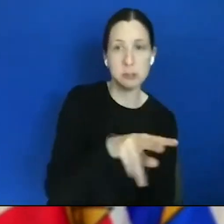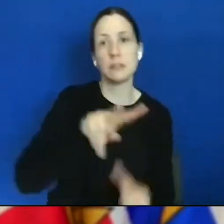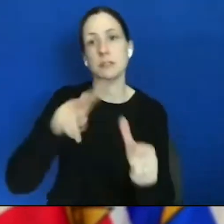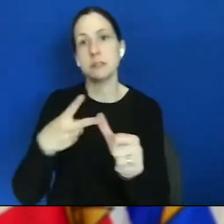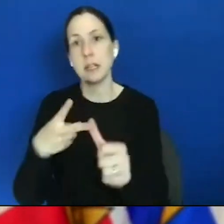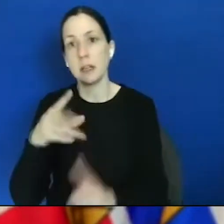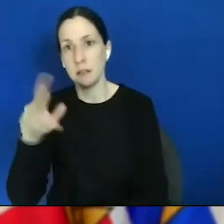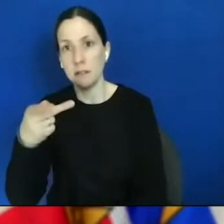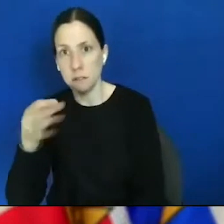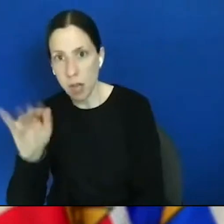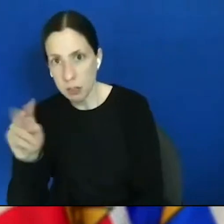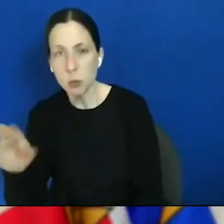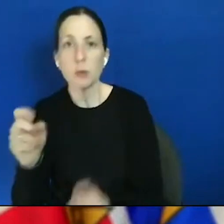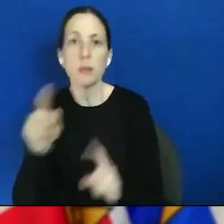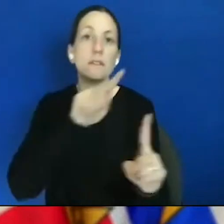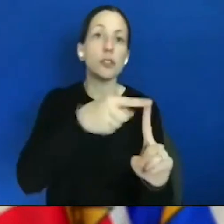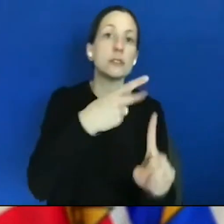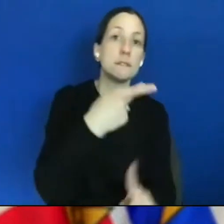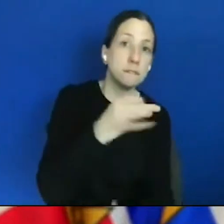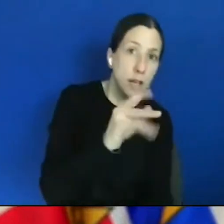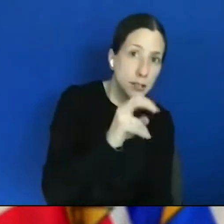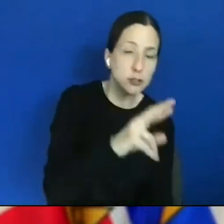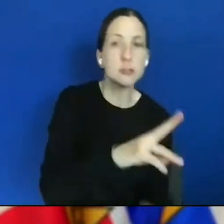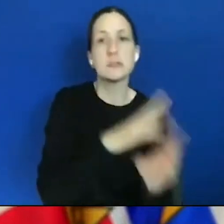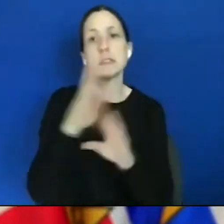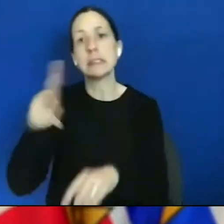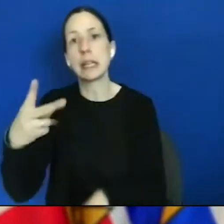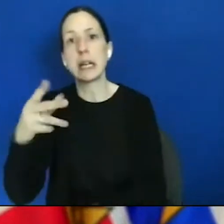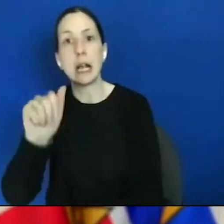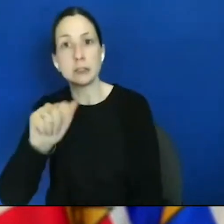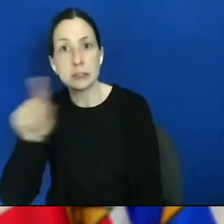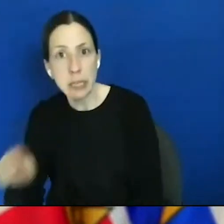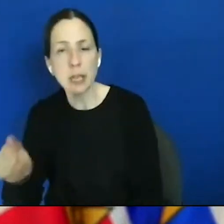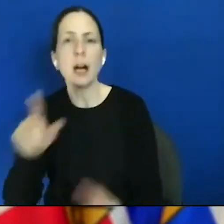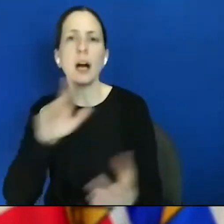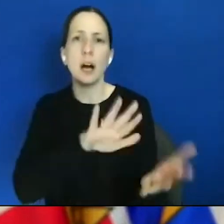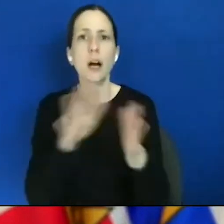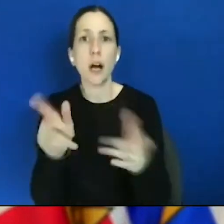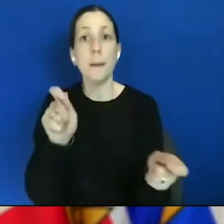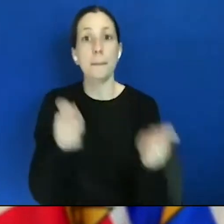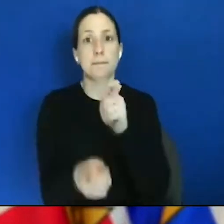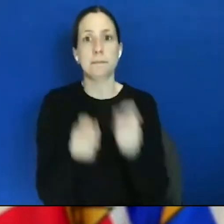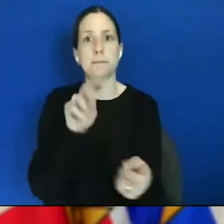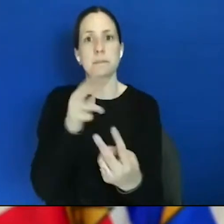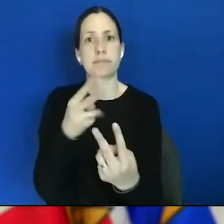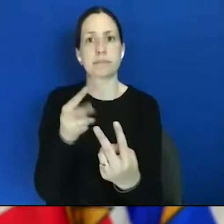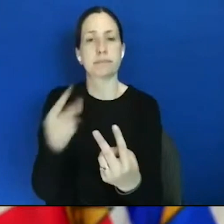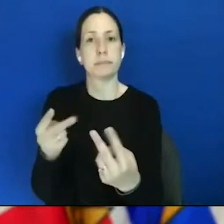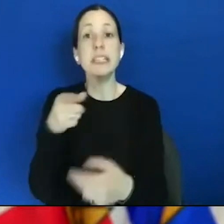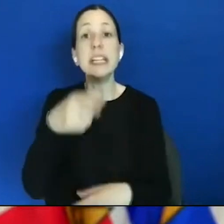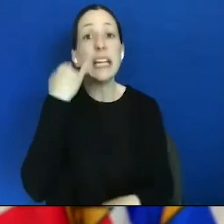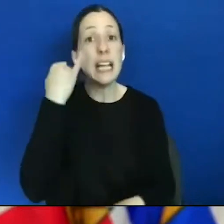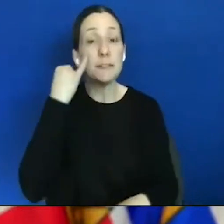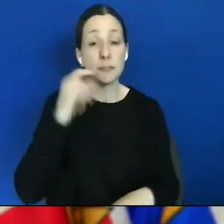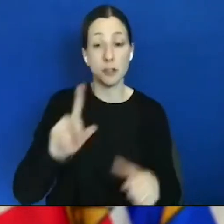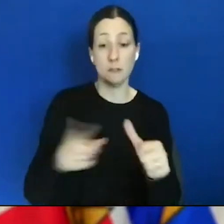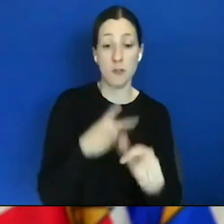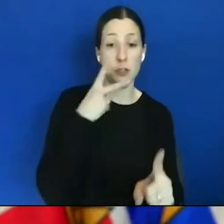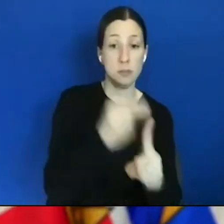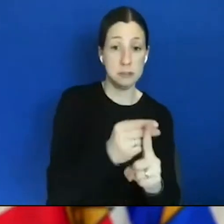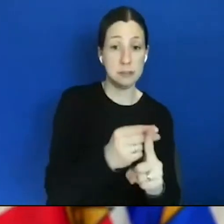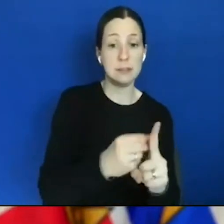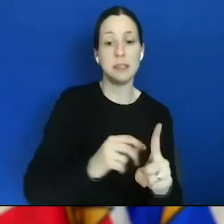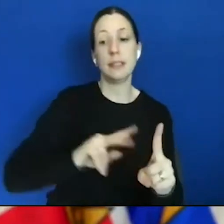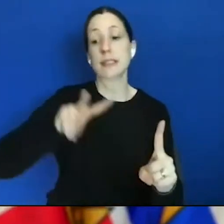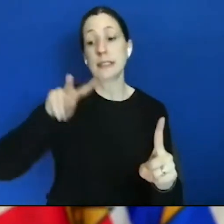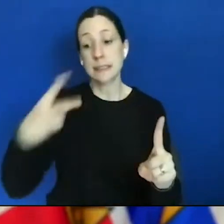the true different vaccines, they found that if you had a different vaccine for your second dose, you were more likely to